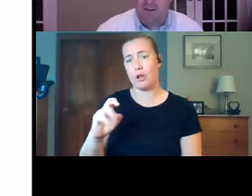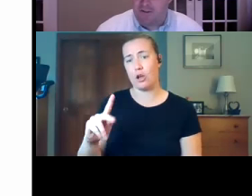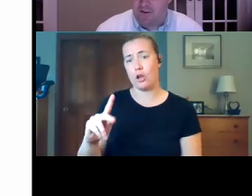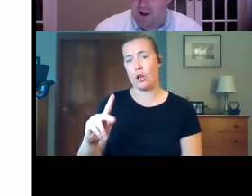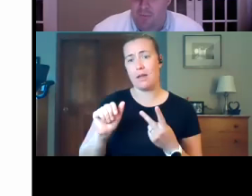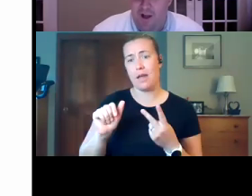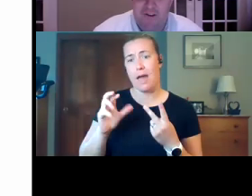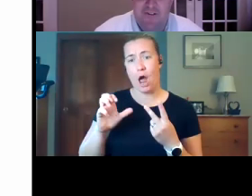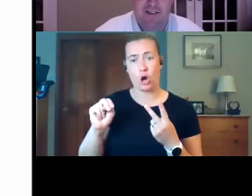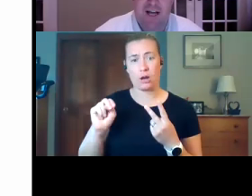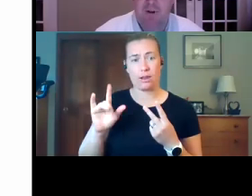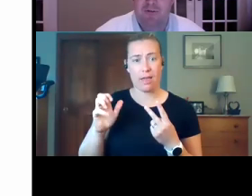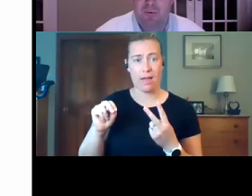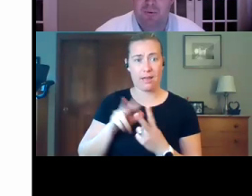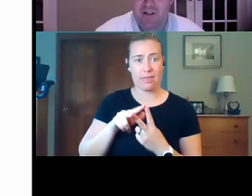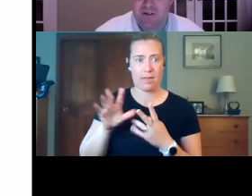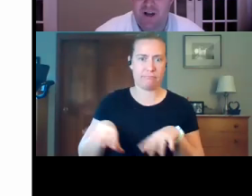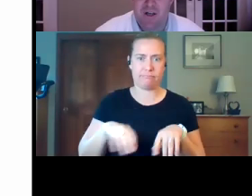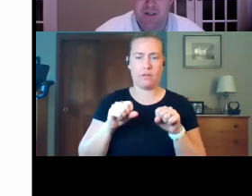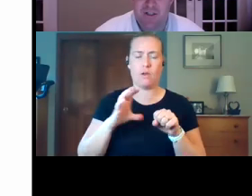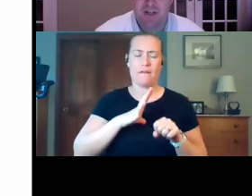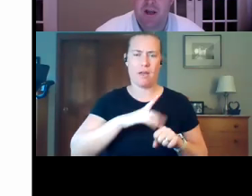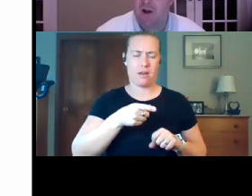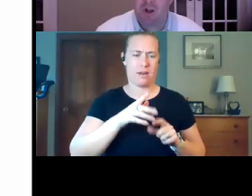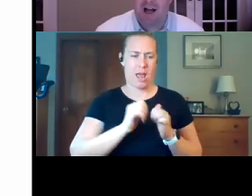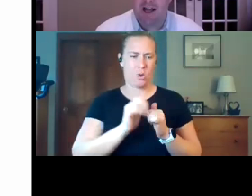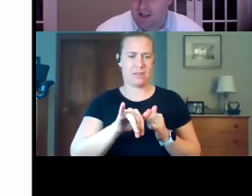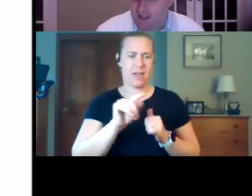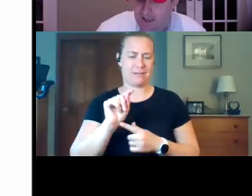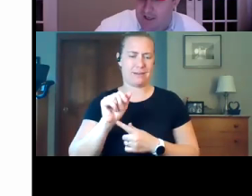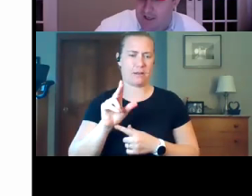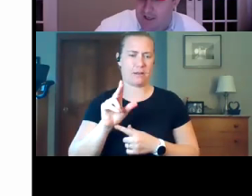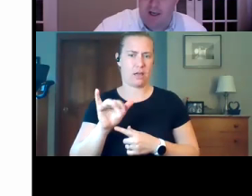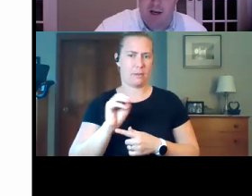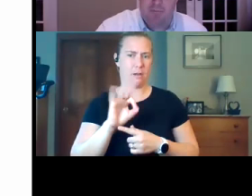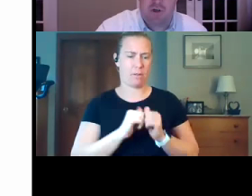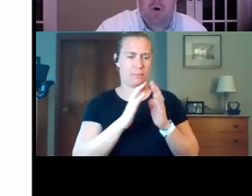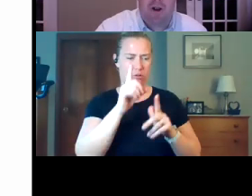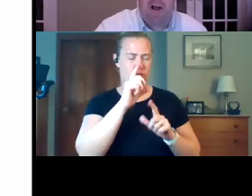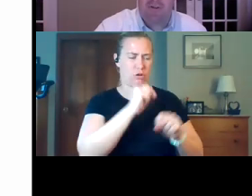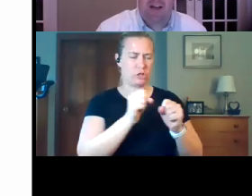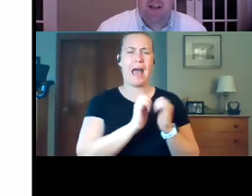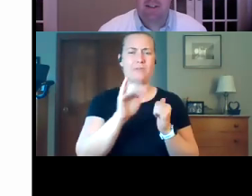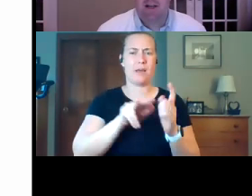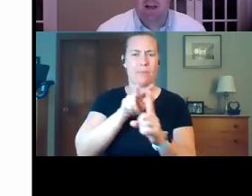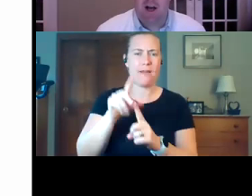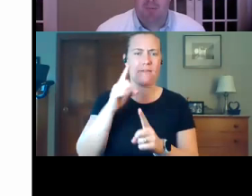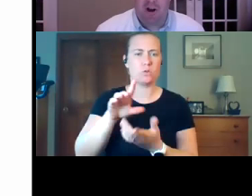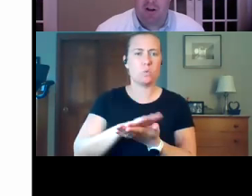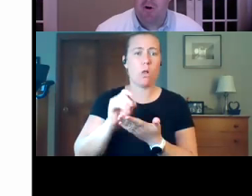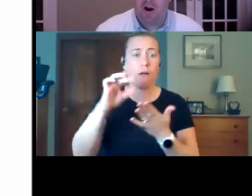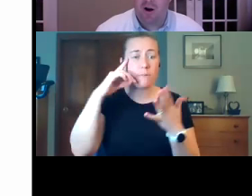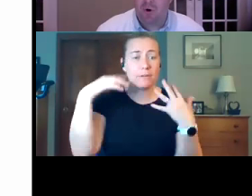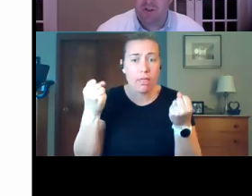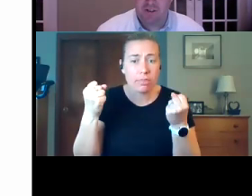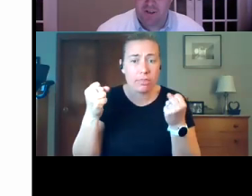does this taxonomy of implementation strategies apply in school mental health settings? And